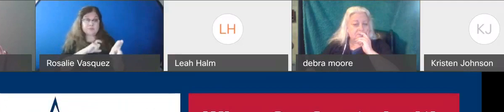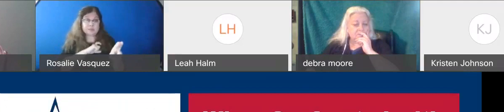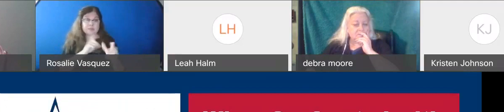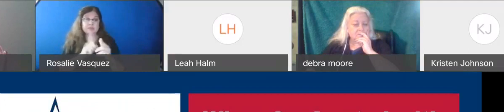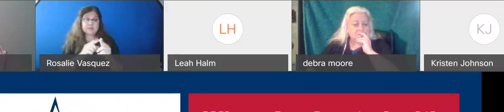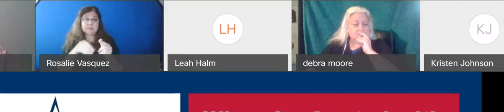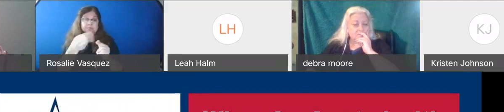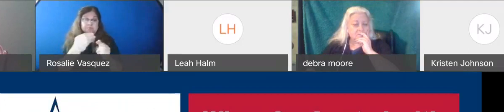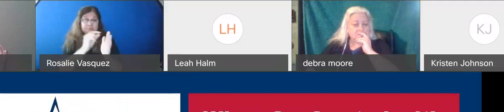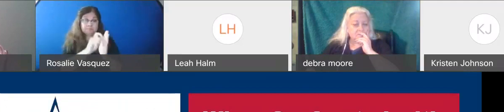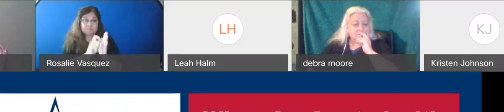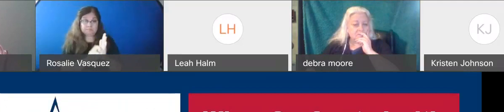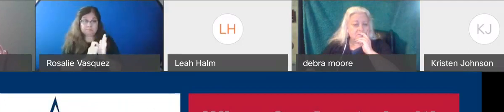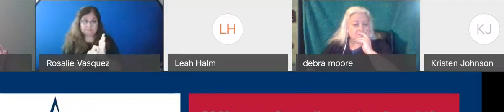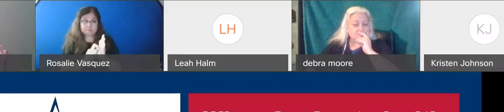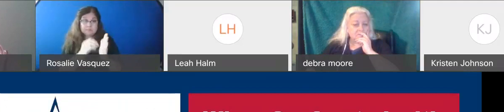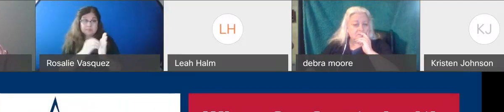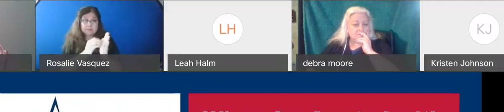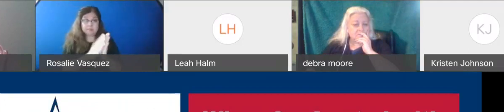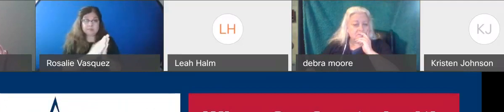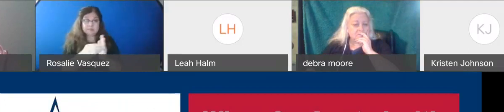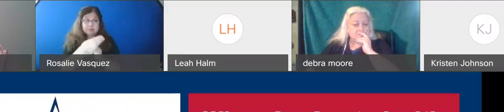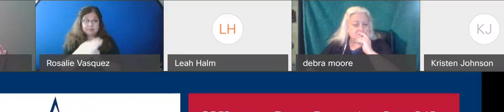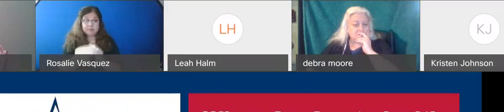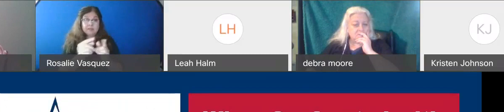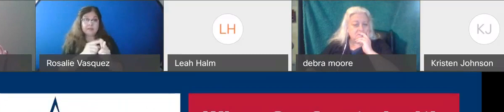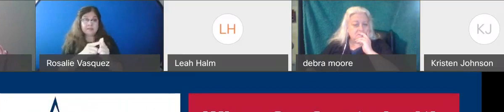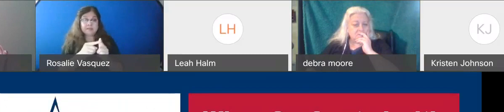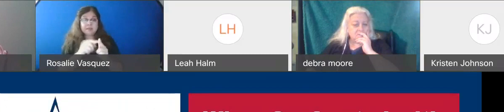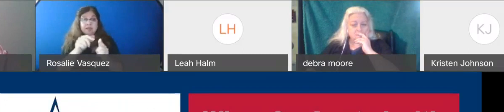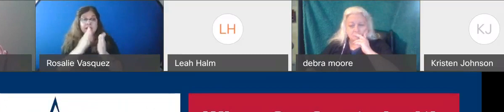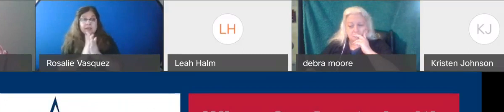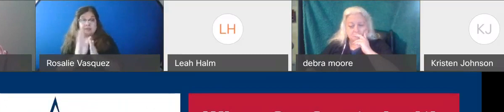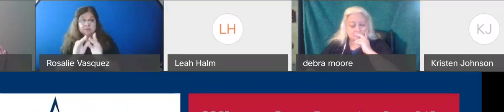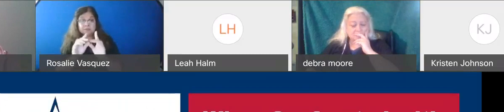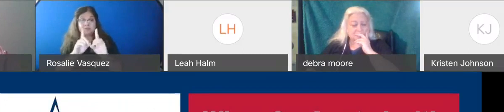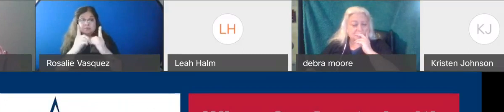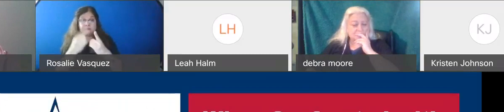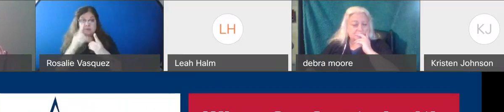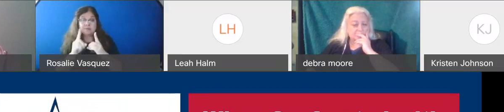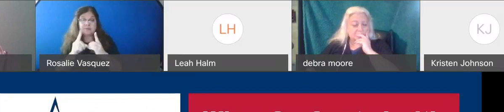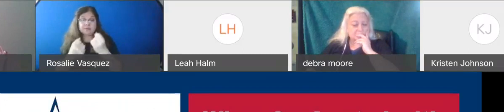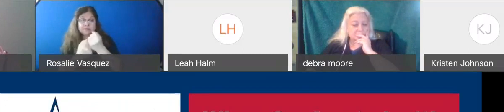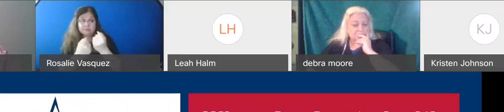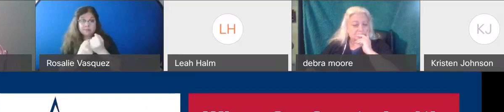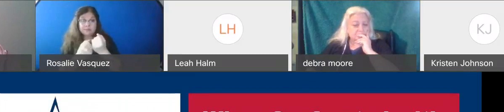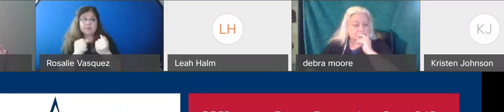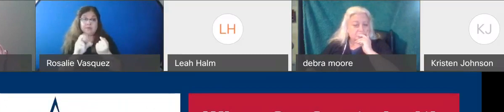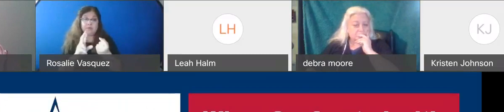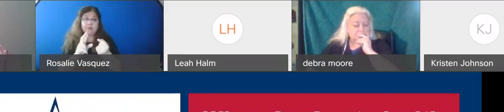written documentation. Then you'll want to seek a network of support or professional counseling. They can go hand in